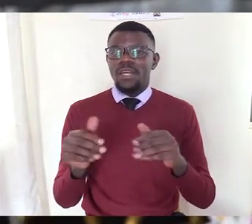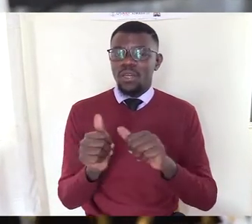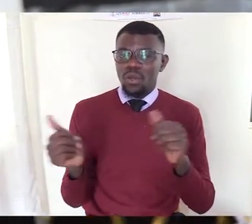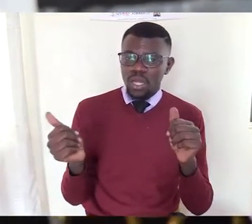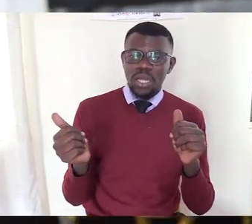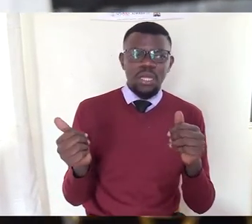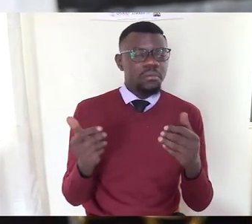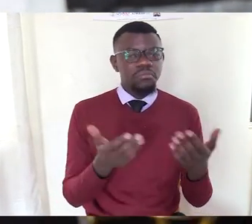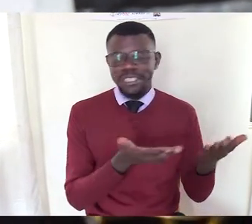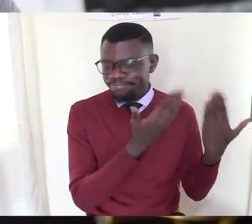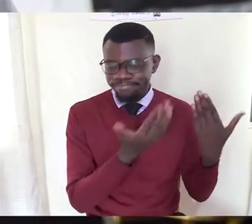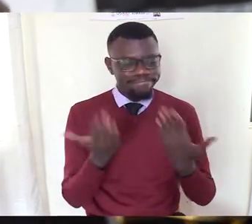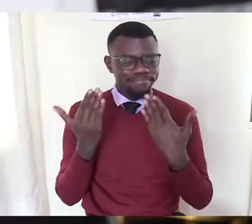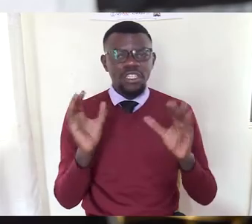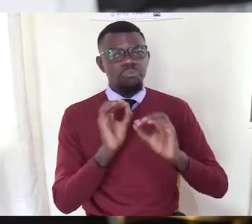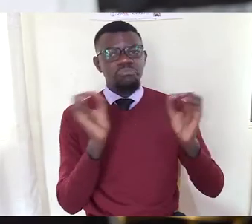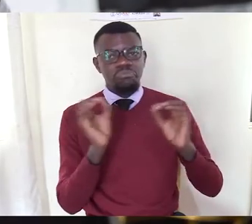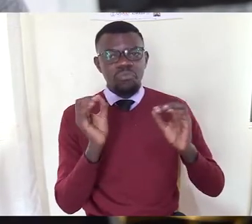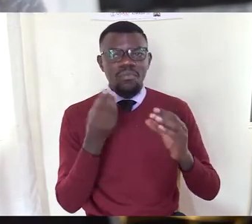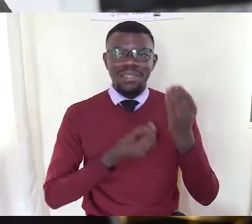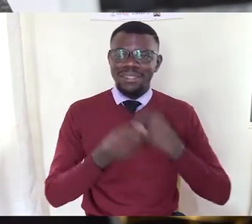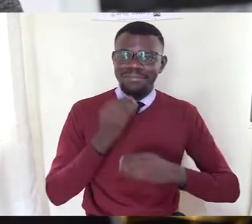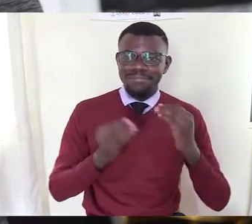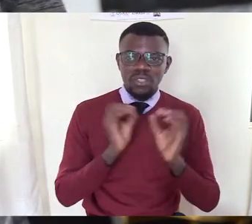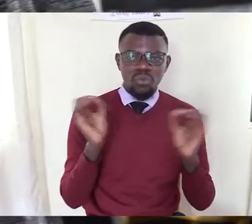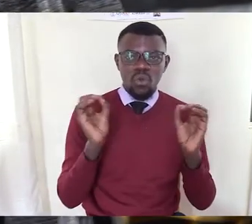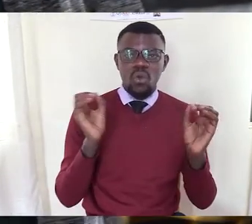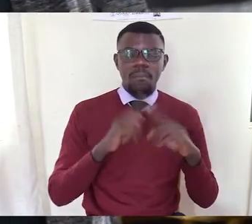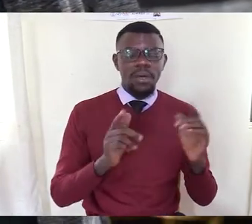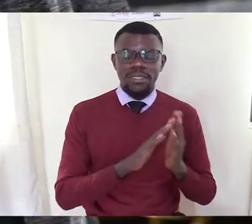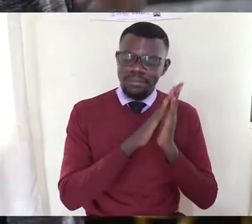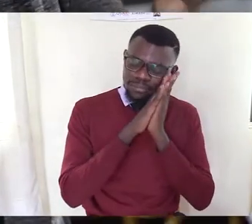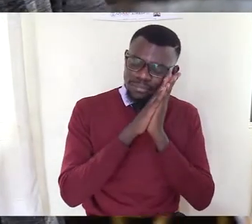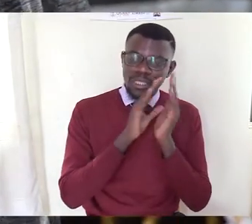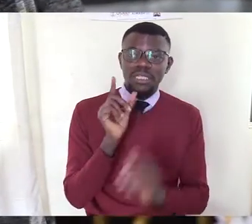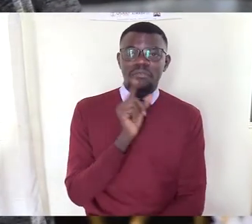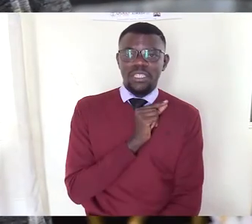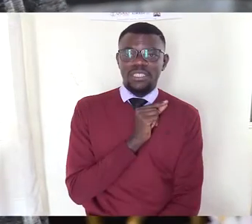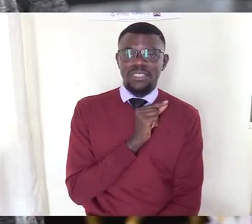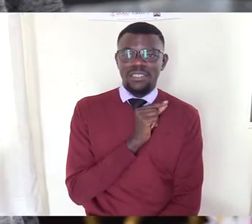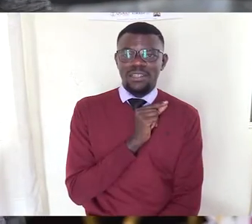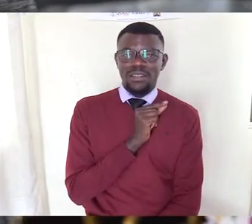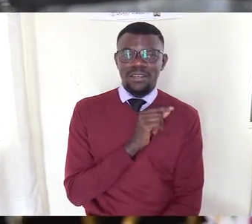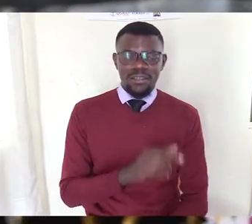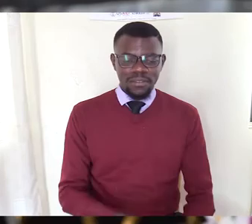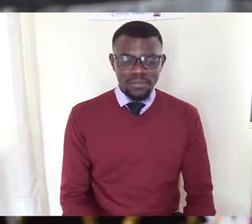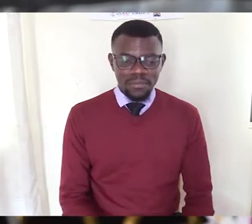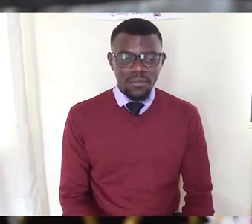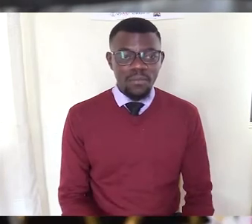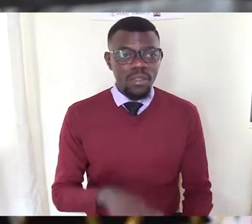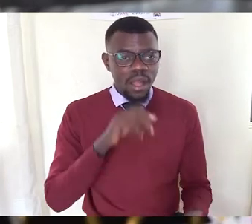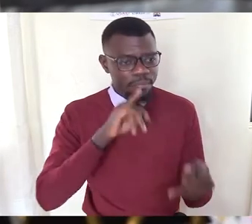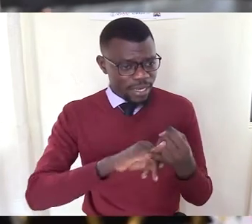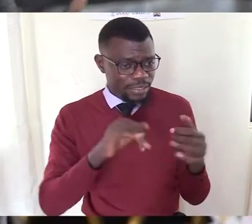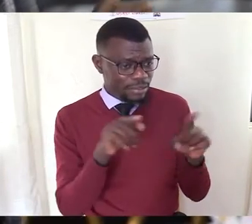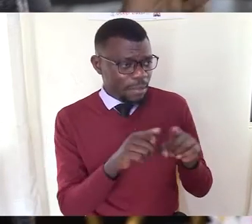She didn't shower, she didn't even eat, but she went to her bed and slept. The husband on